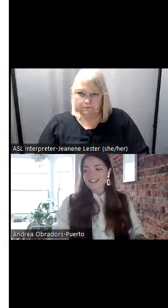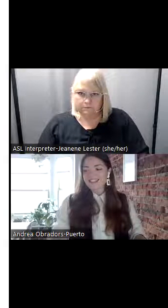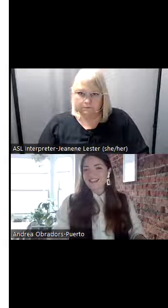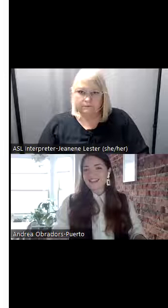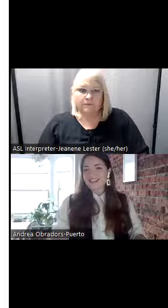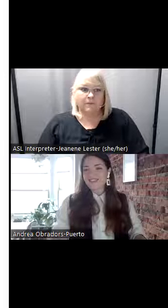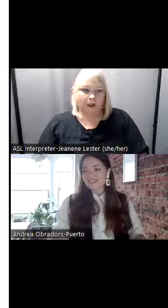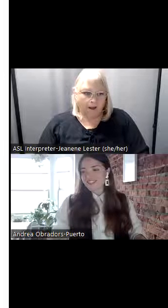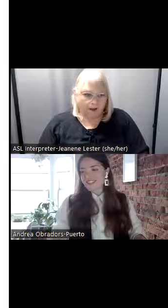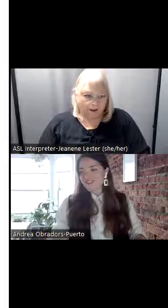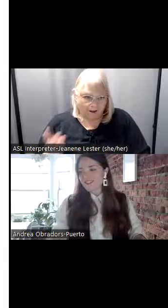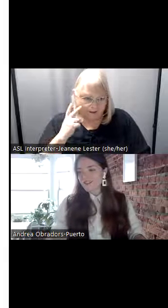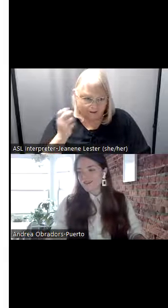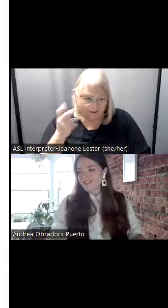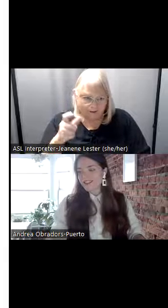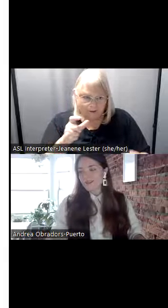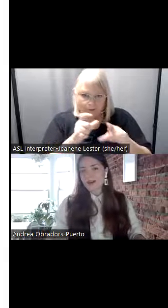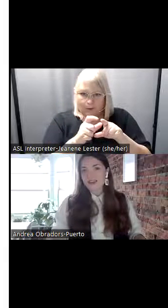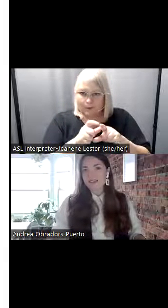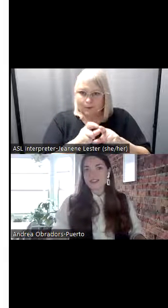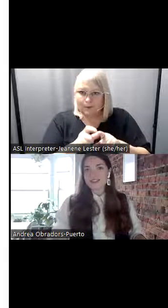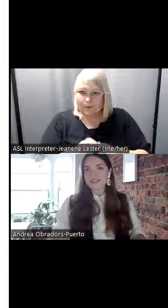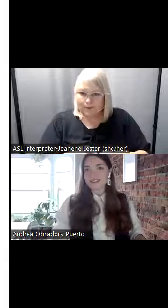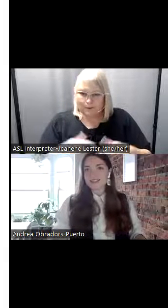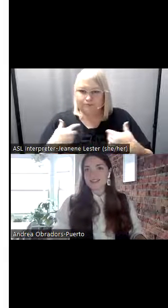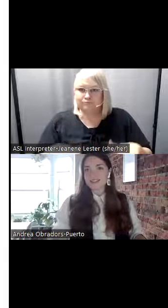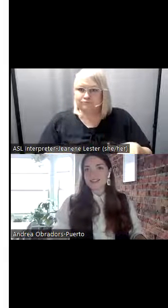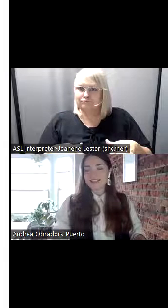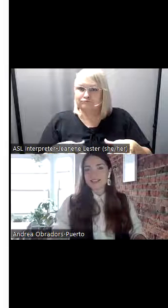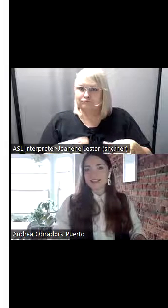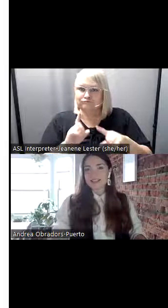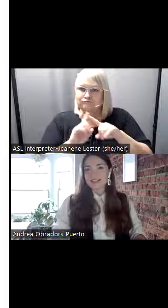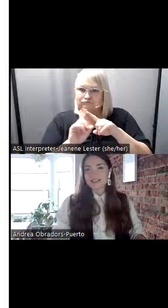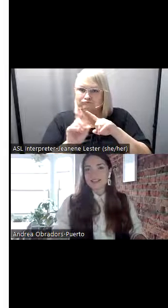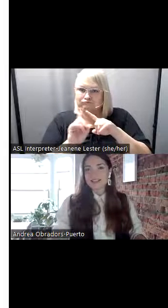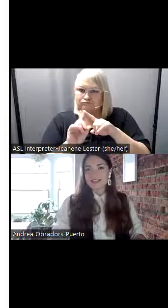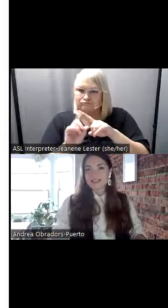I see a lot of words and different words. I love how diverse this is.